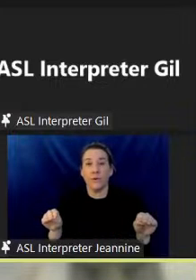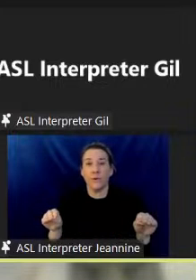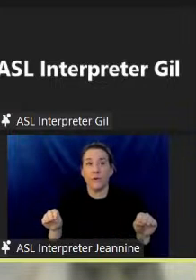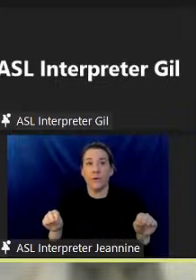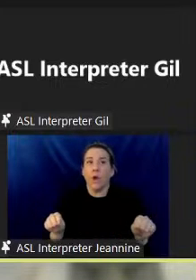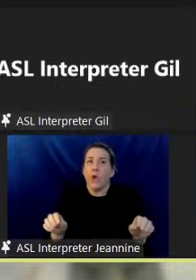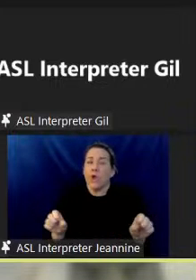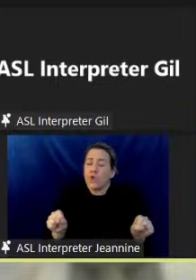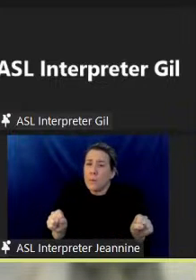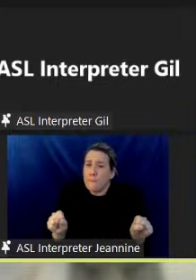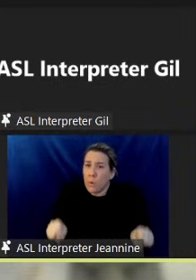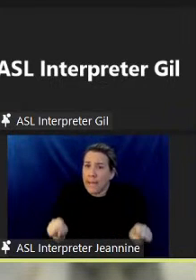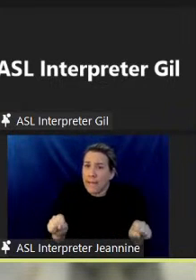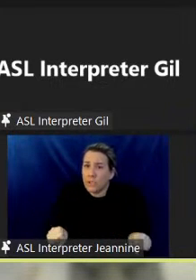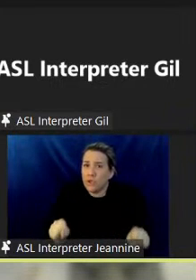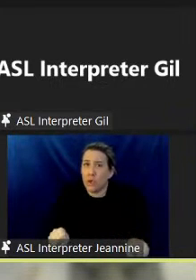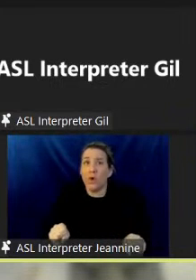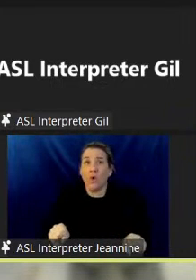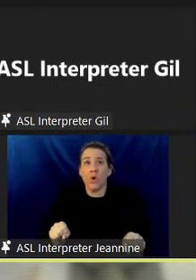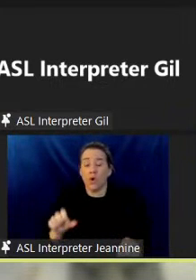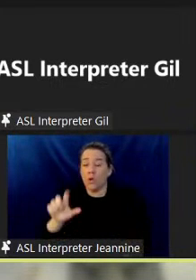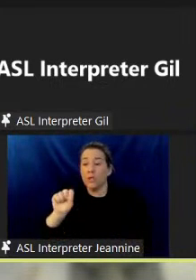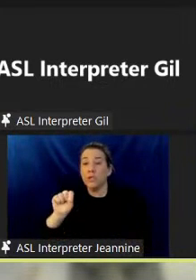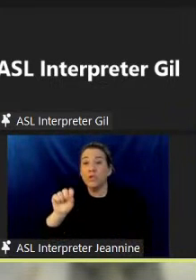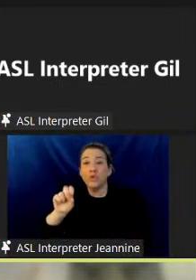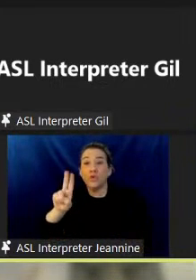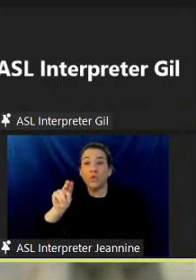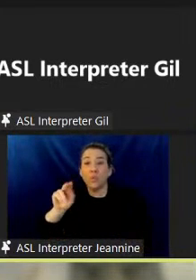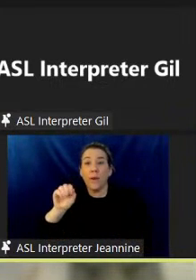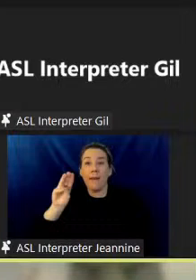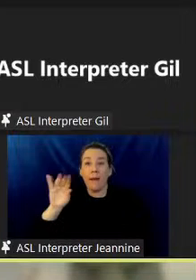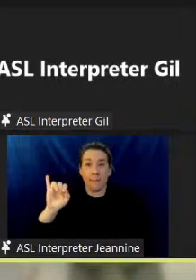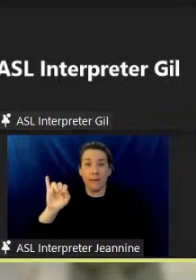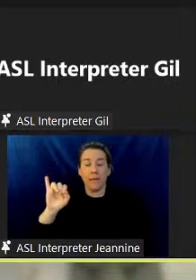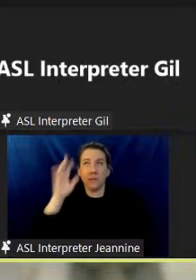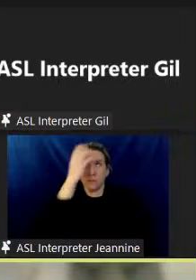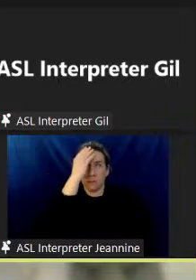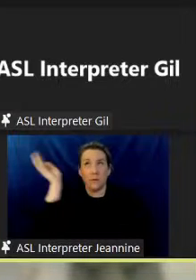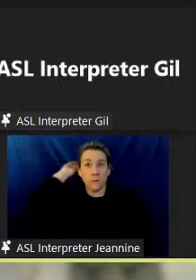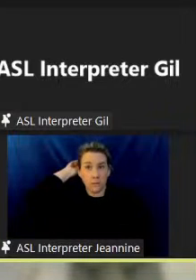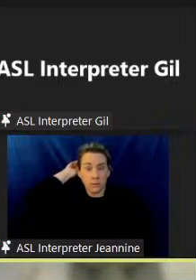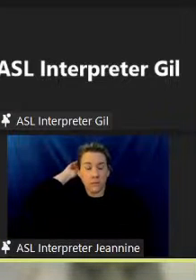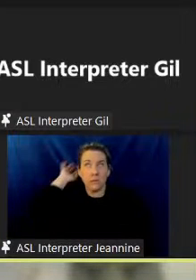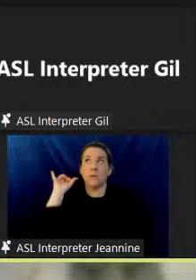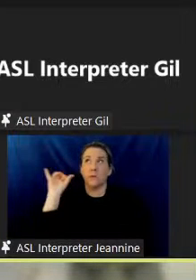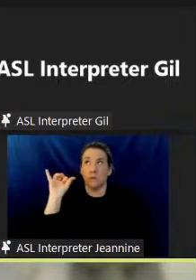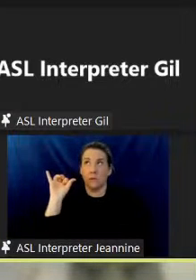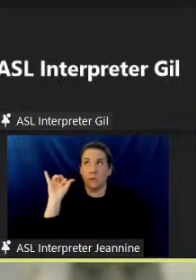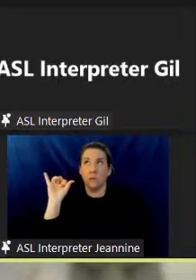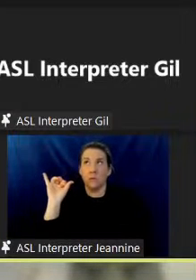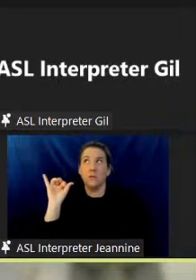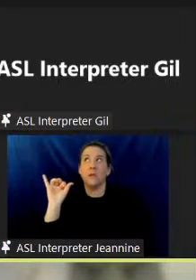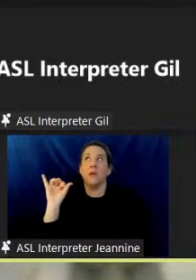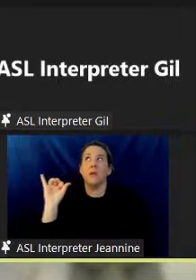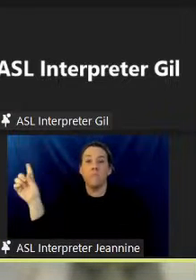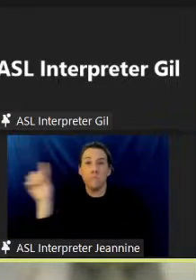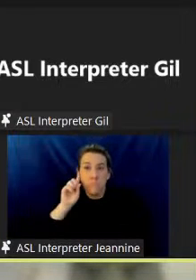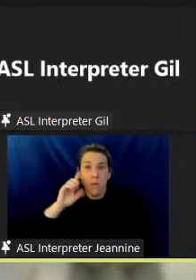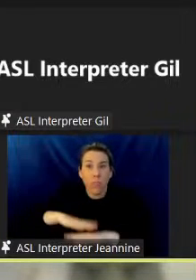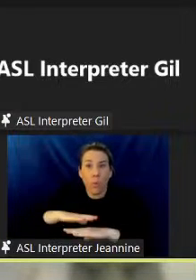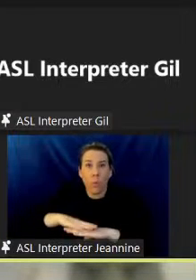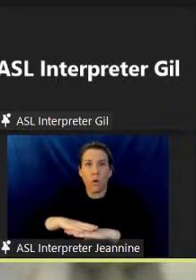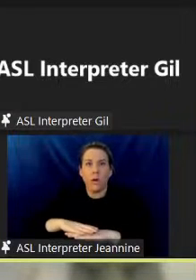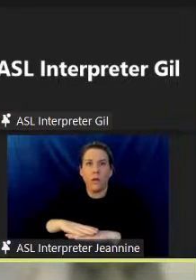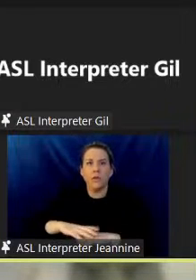warning zone, but there is a potential for tsunami. So keep that in mind. If that's a warning that's given, don't take that lightly.